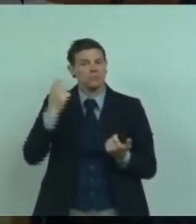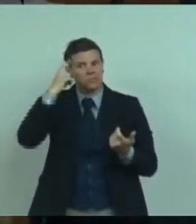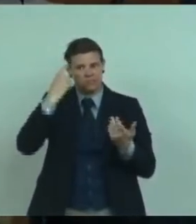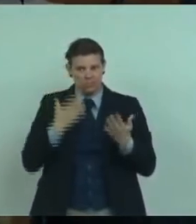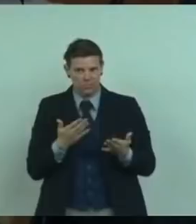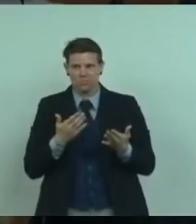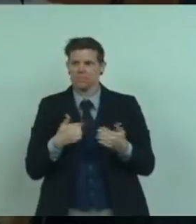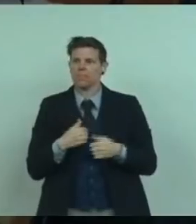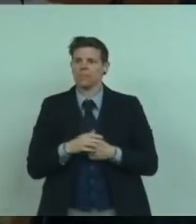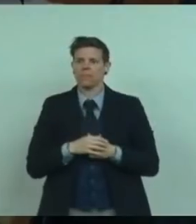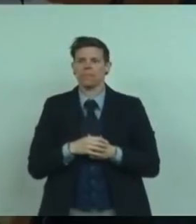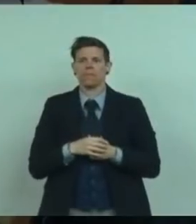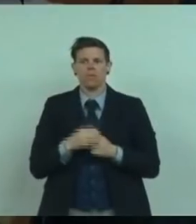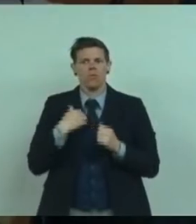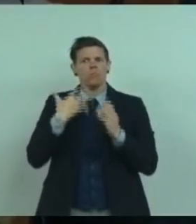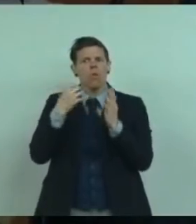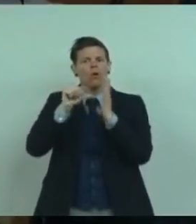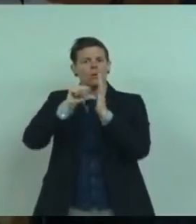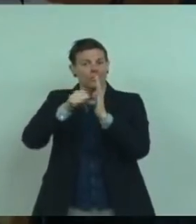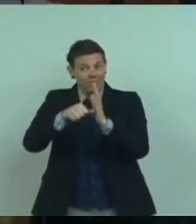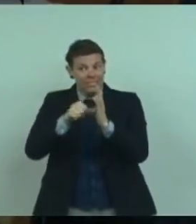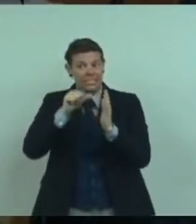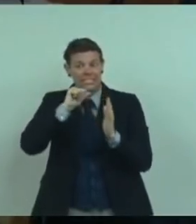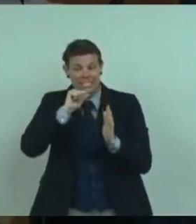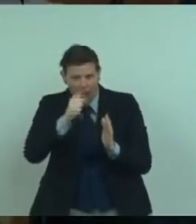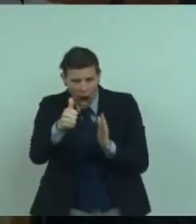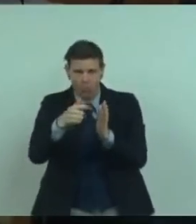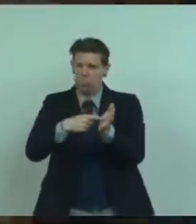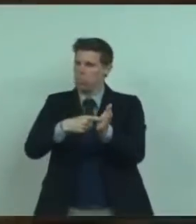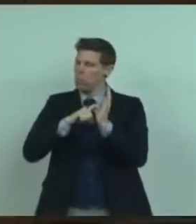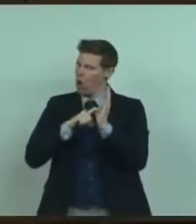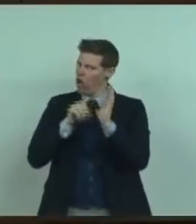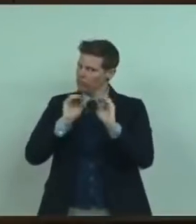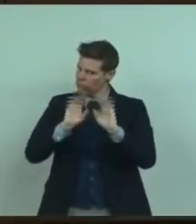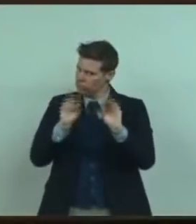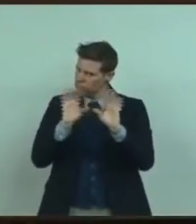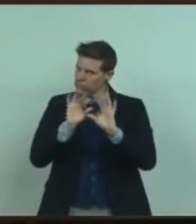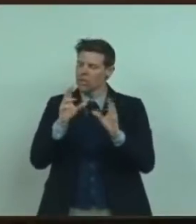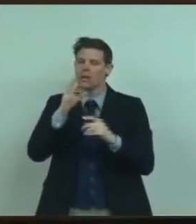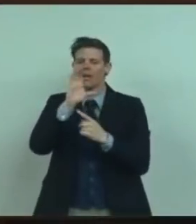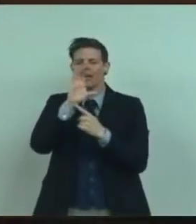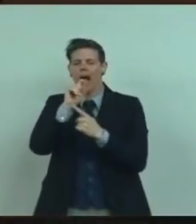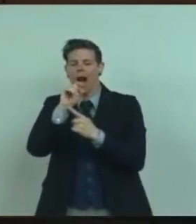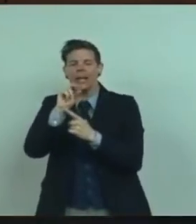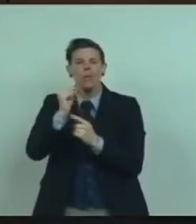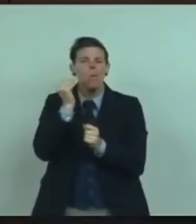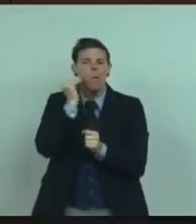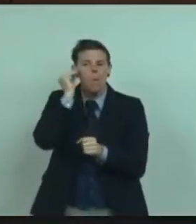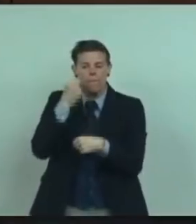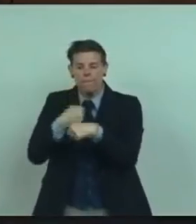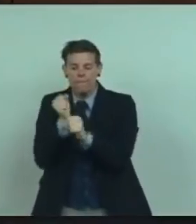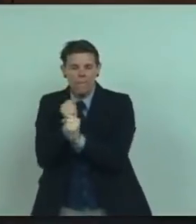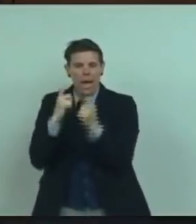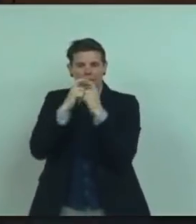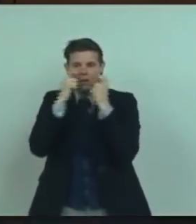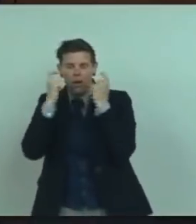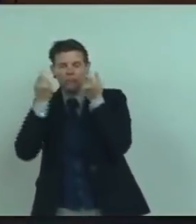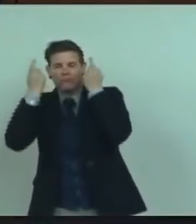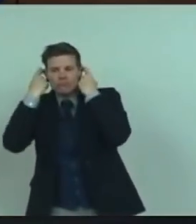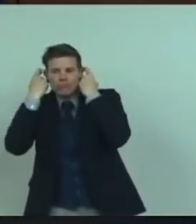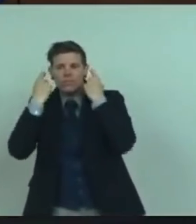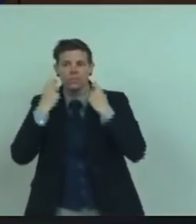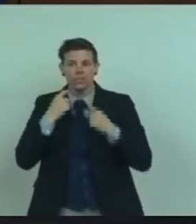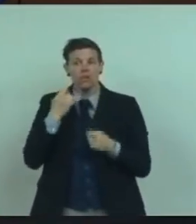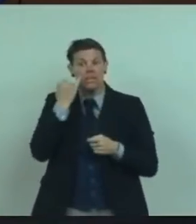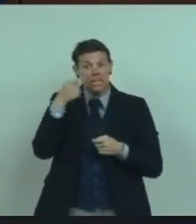to wear cotton do-it-yourself masks. We do not want any New Mexican who is not a first responder or a